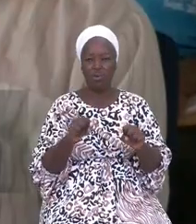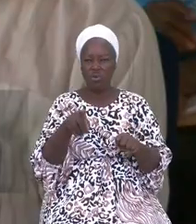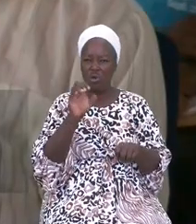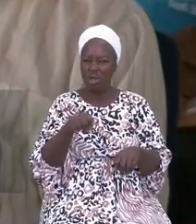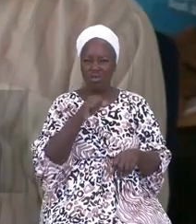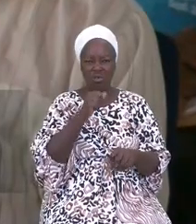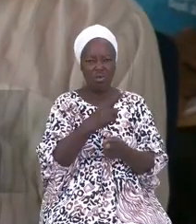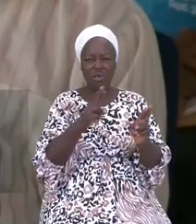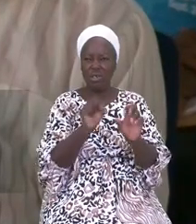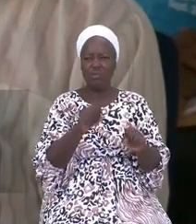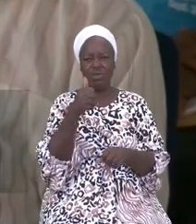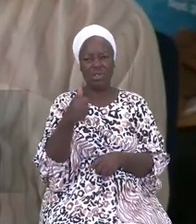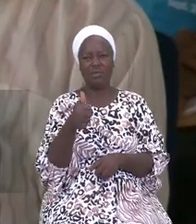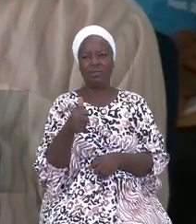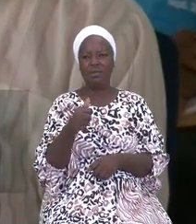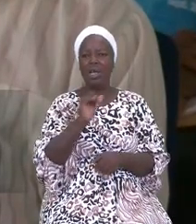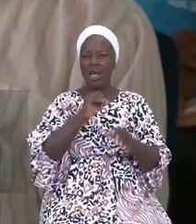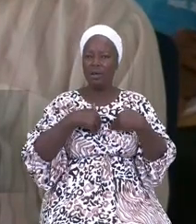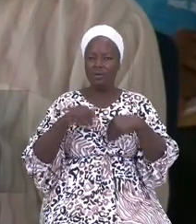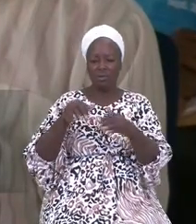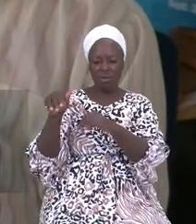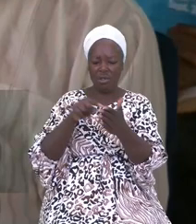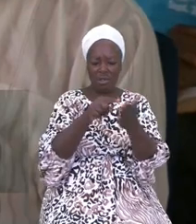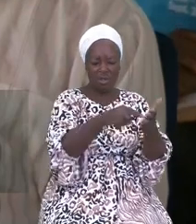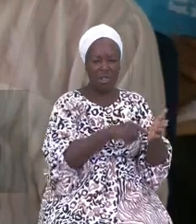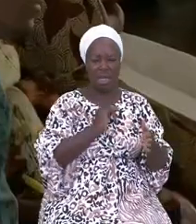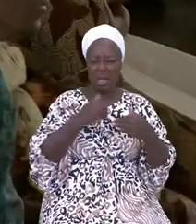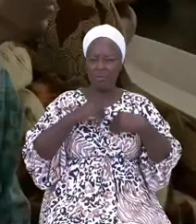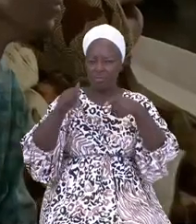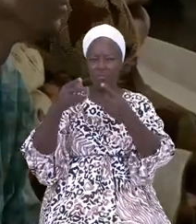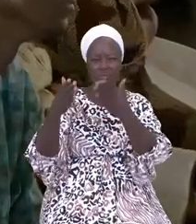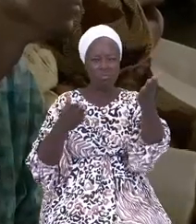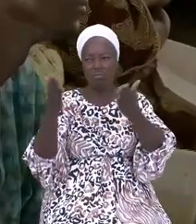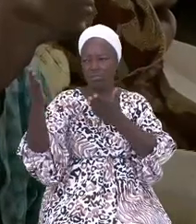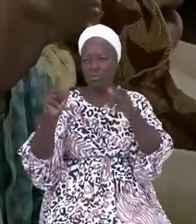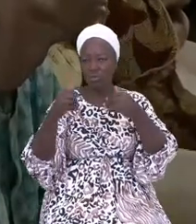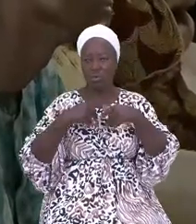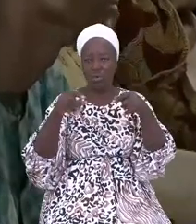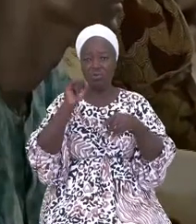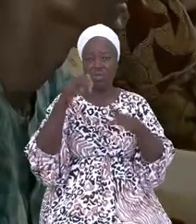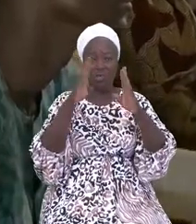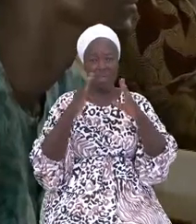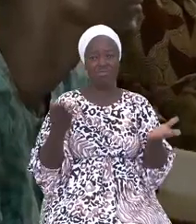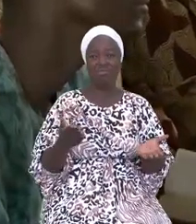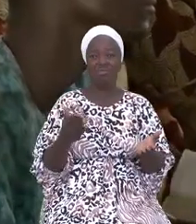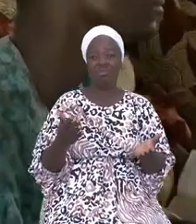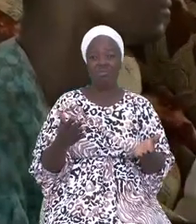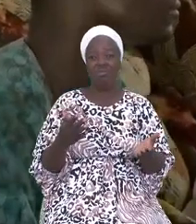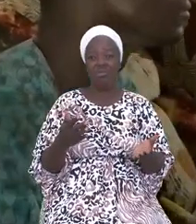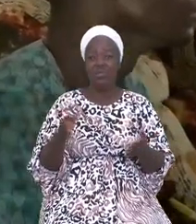done this, I've gone there." It's not where you've gone. You've gone to Jerusalem. That doesn't